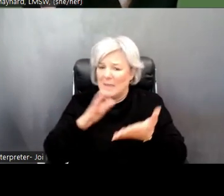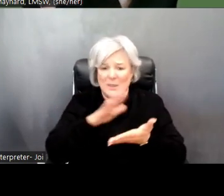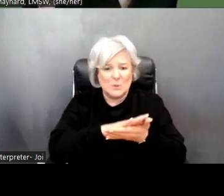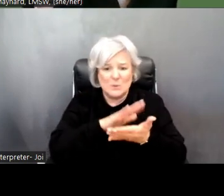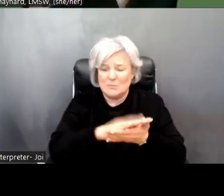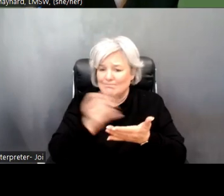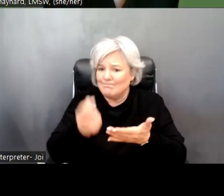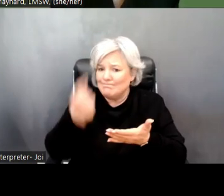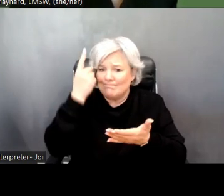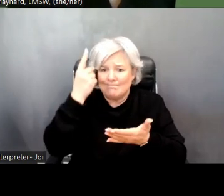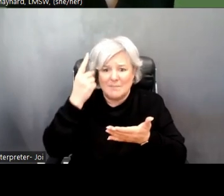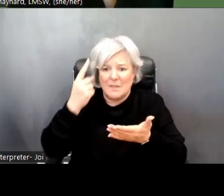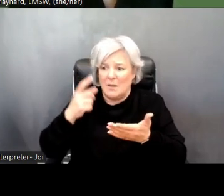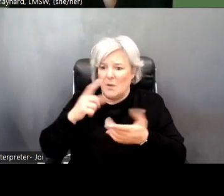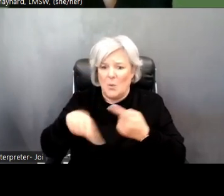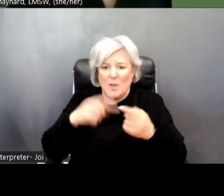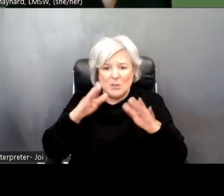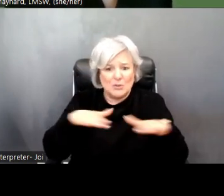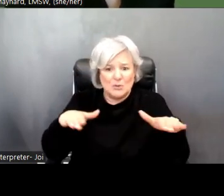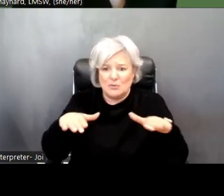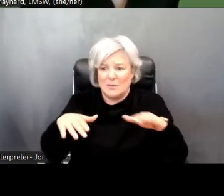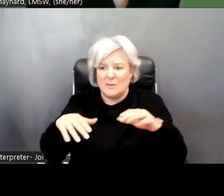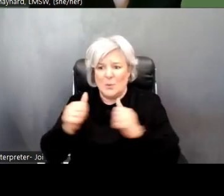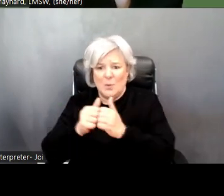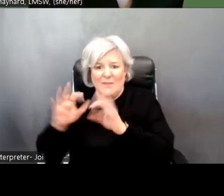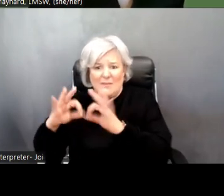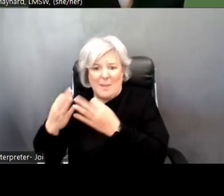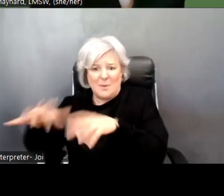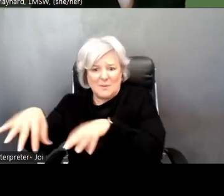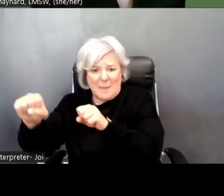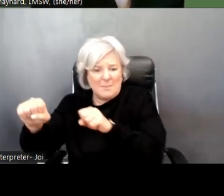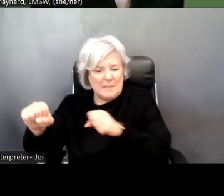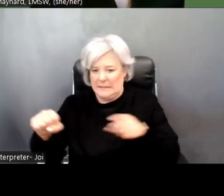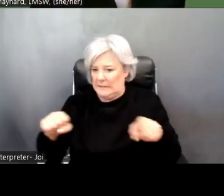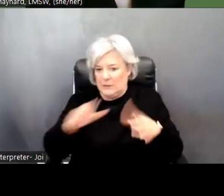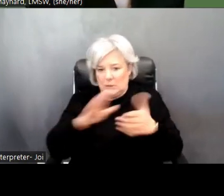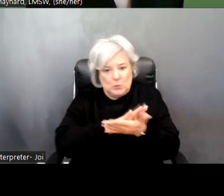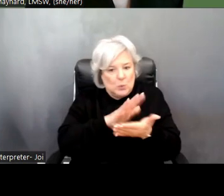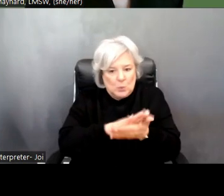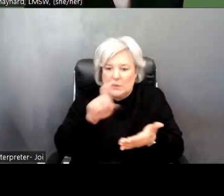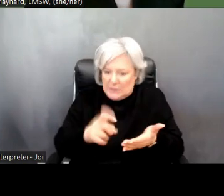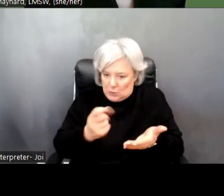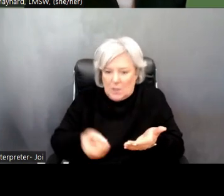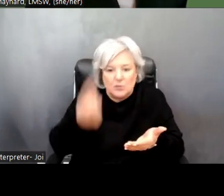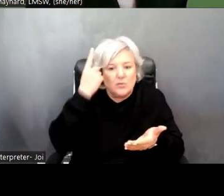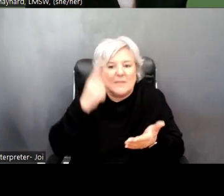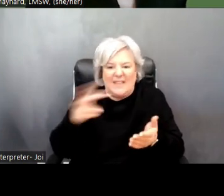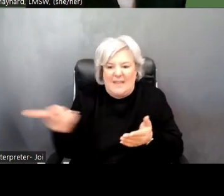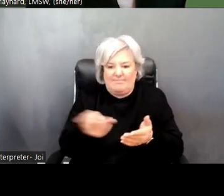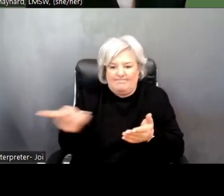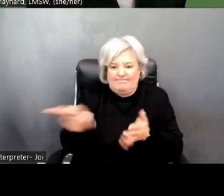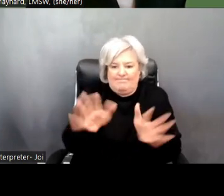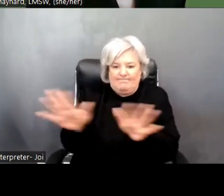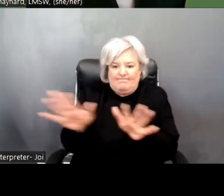that adoption brings for children and families. So I'm glad to hear about schools as well. Yes, thank